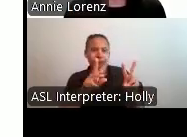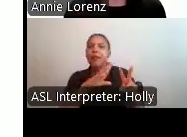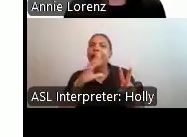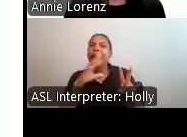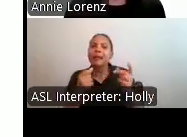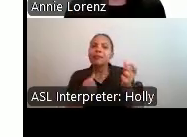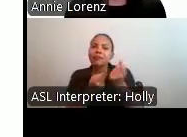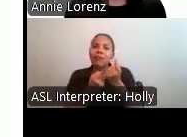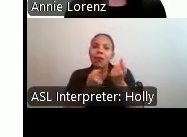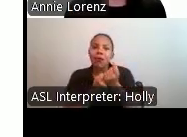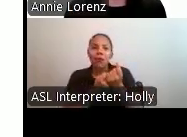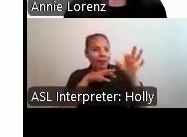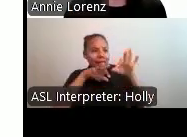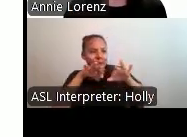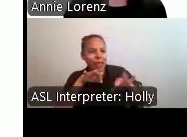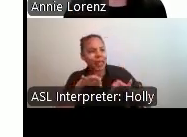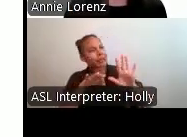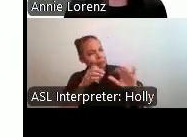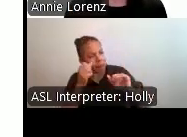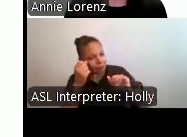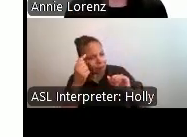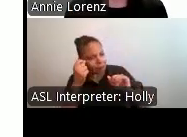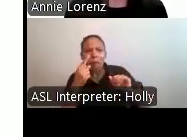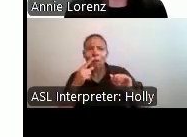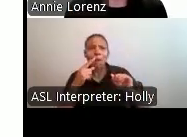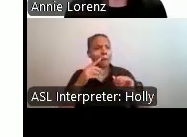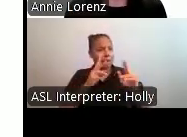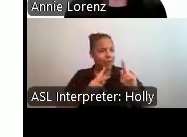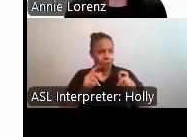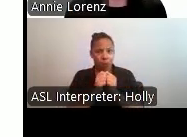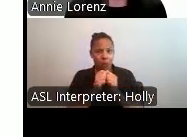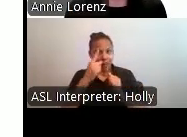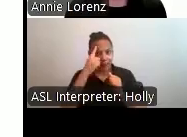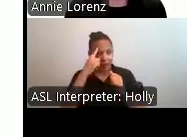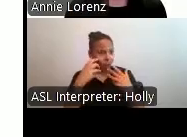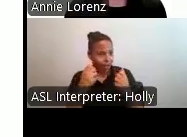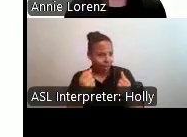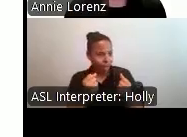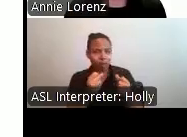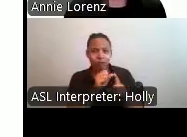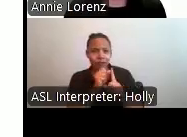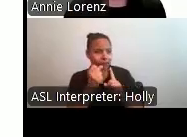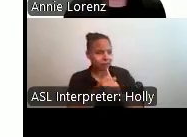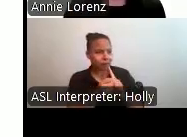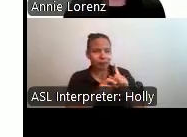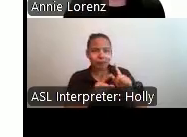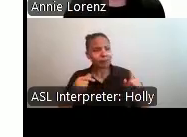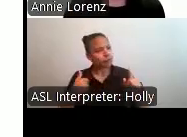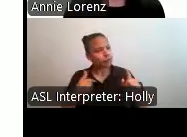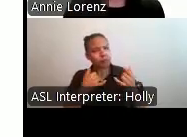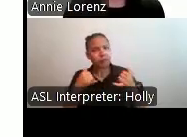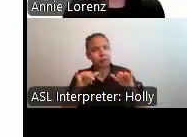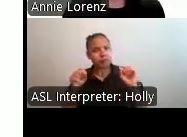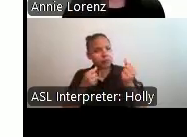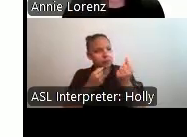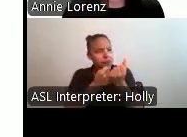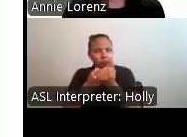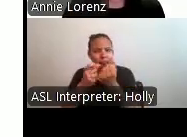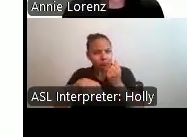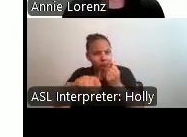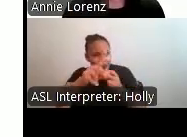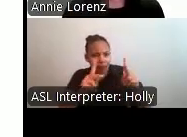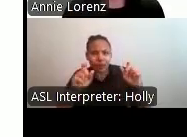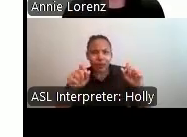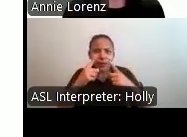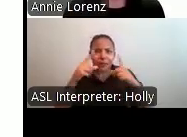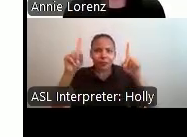condition, she began to open up. That shift helped her re-engage with employment planning and eventually get placed into an excellent